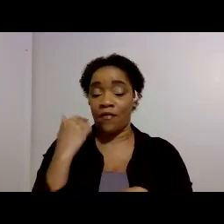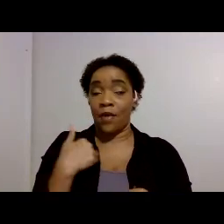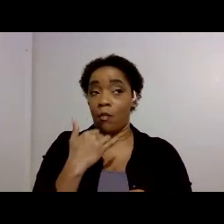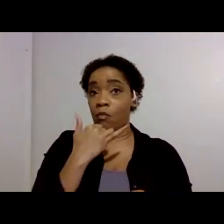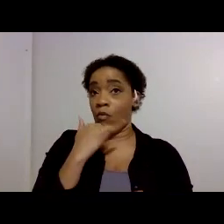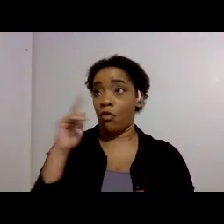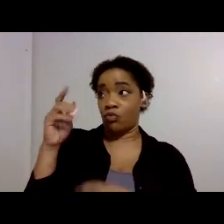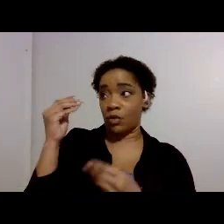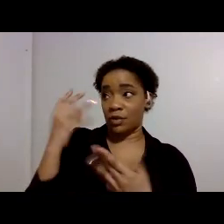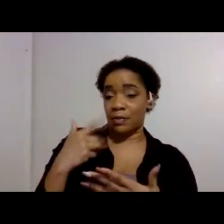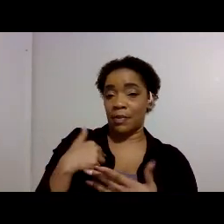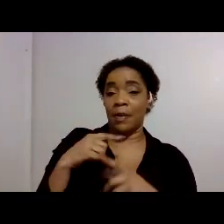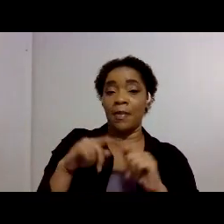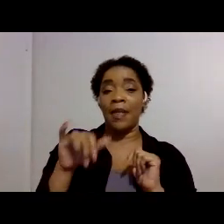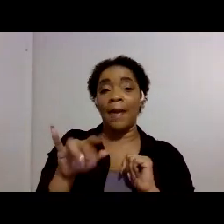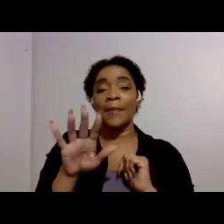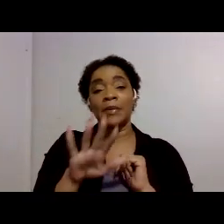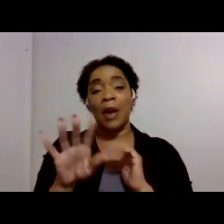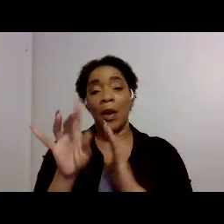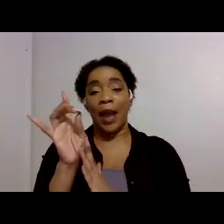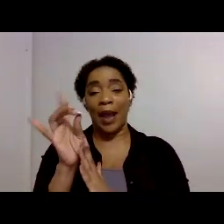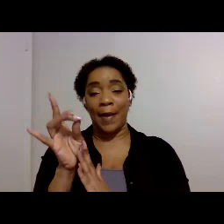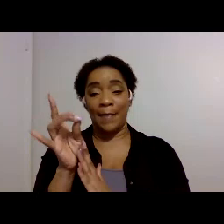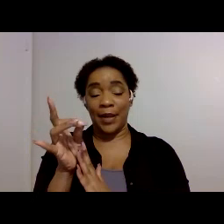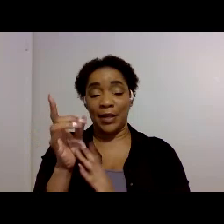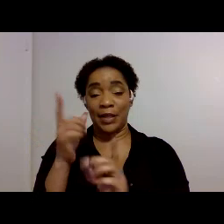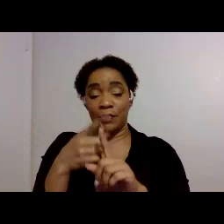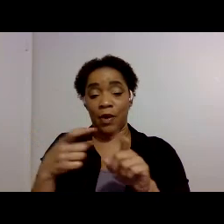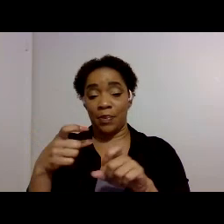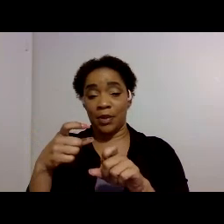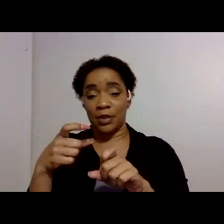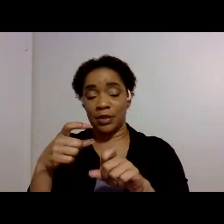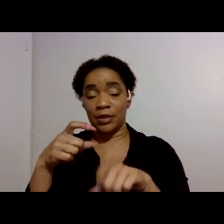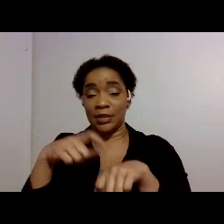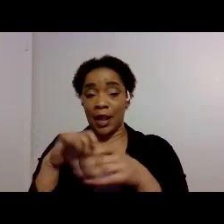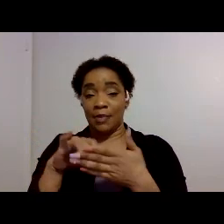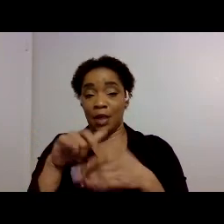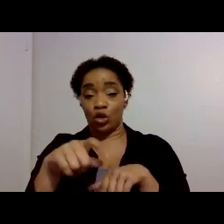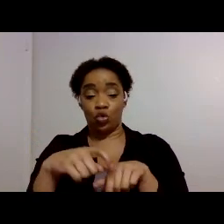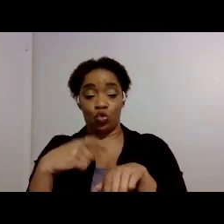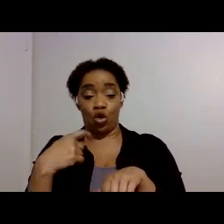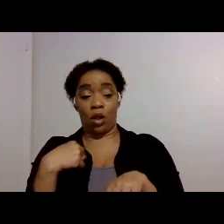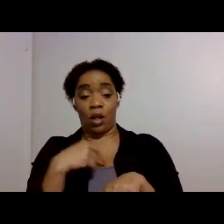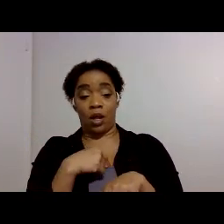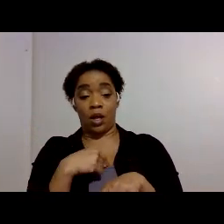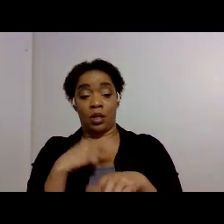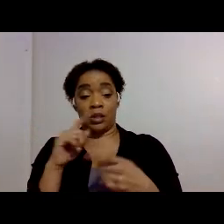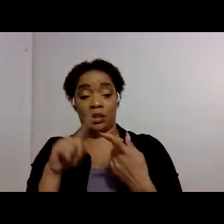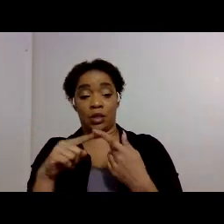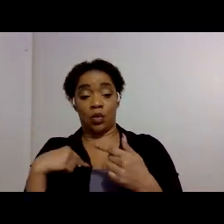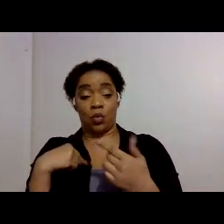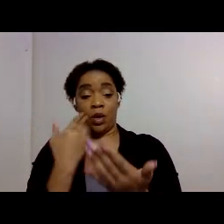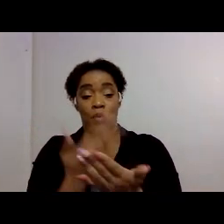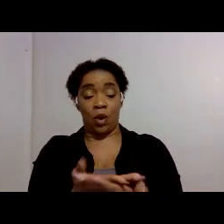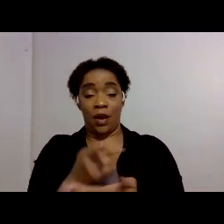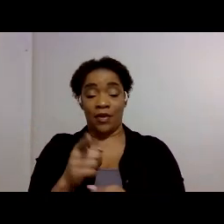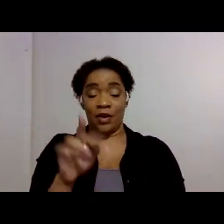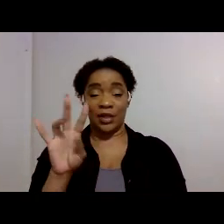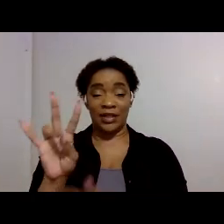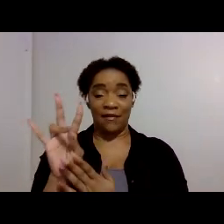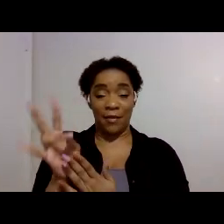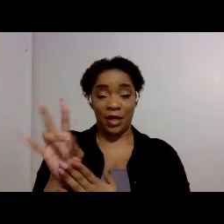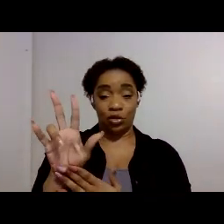under 8 minutes. From the time that you call us to the time our first company arrived, I believe is 7 minutes and 38